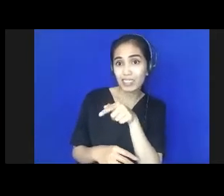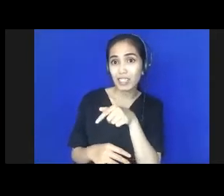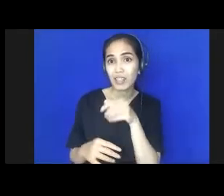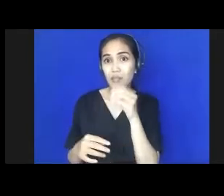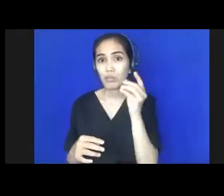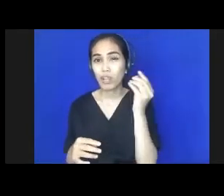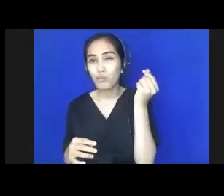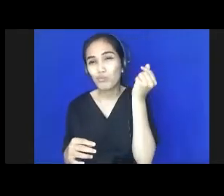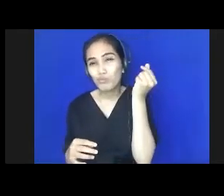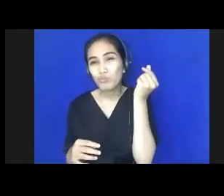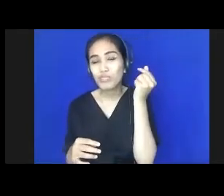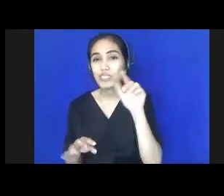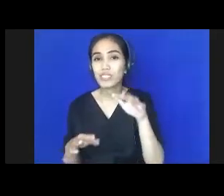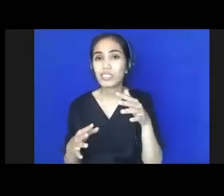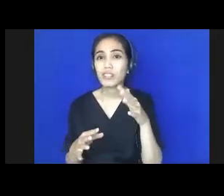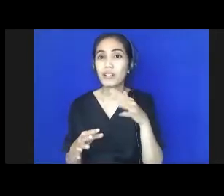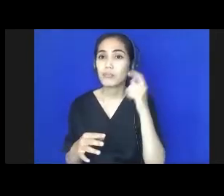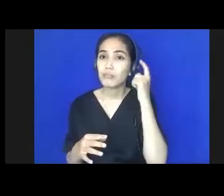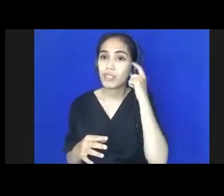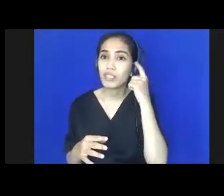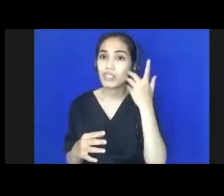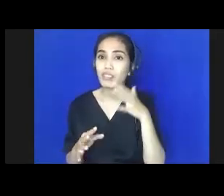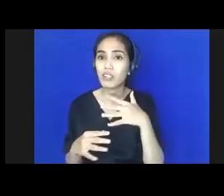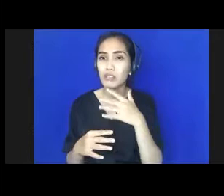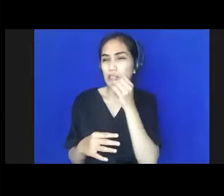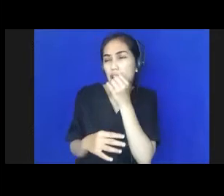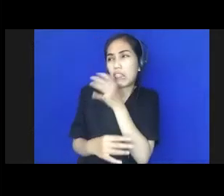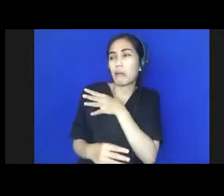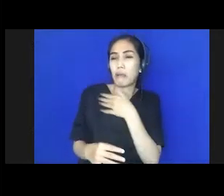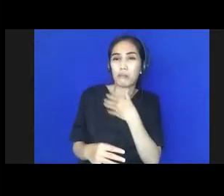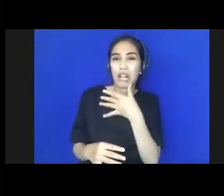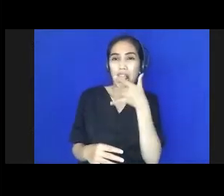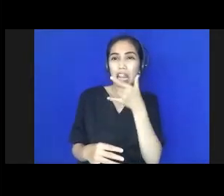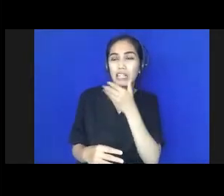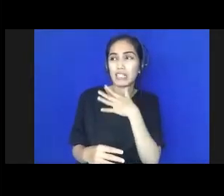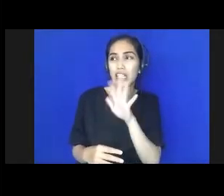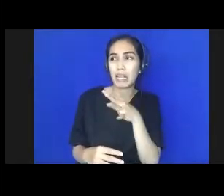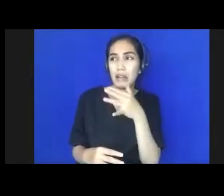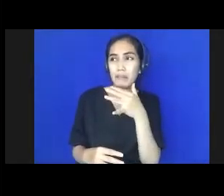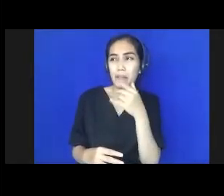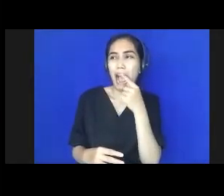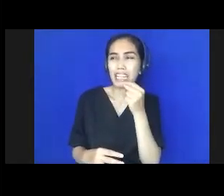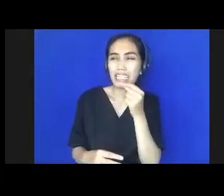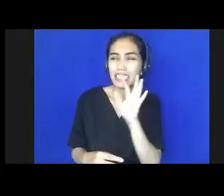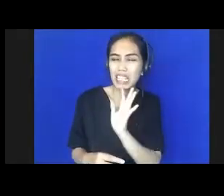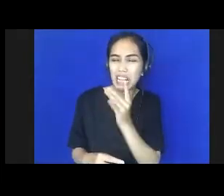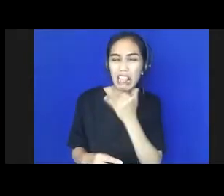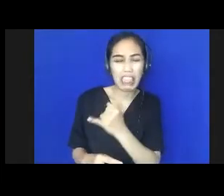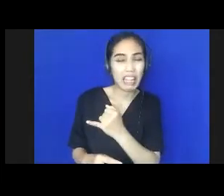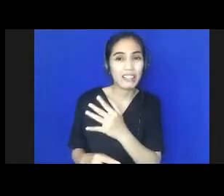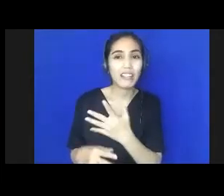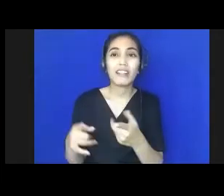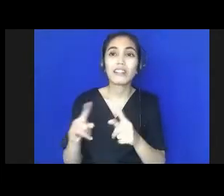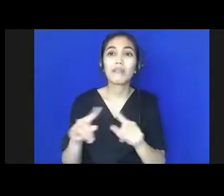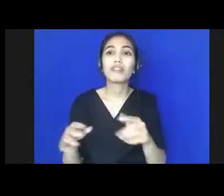It's not a sweet, it's not a tasty treat. But they persevered, and next slide,